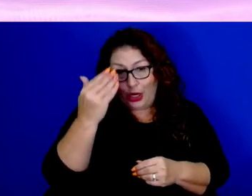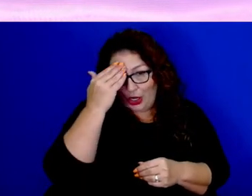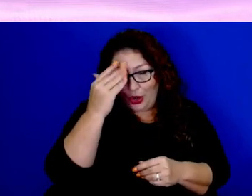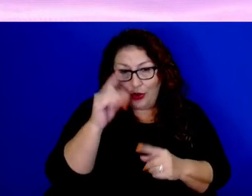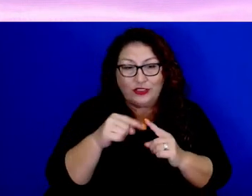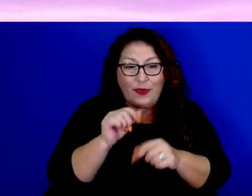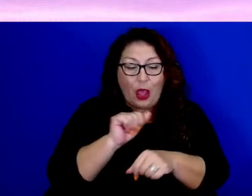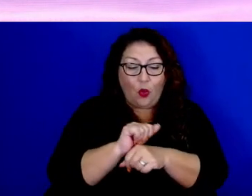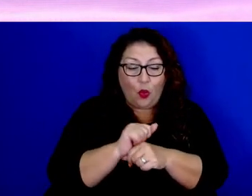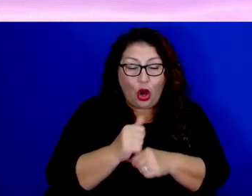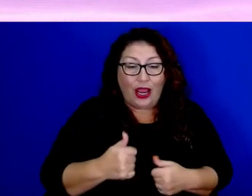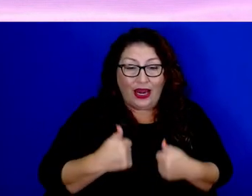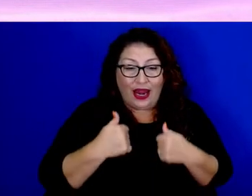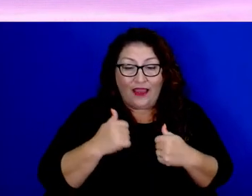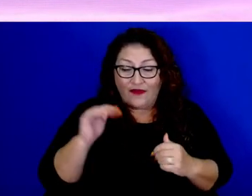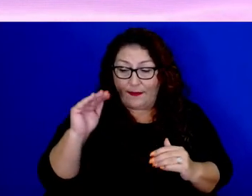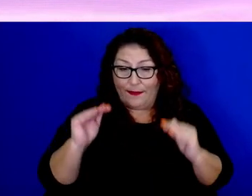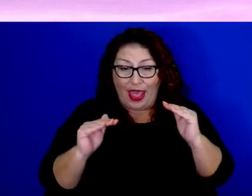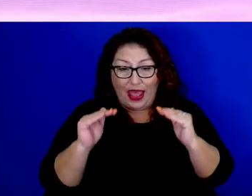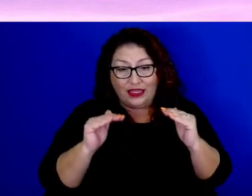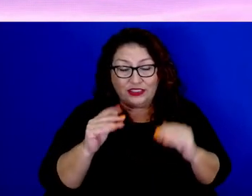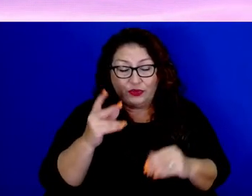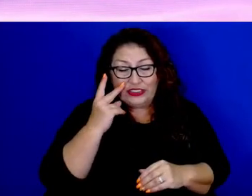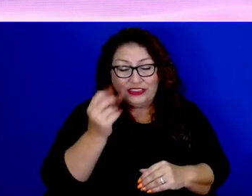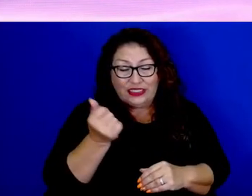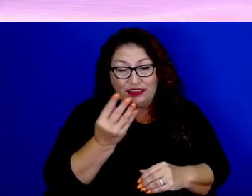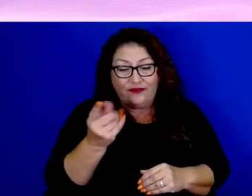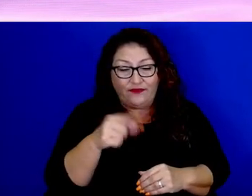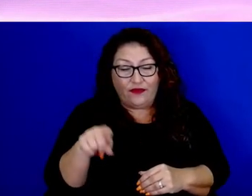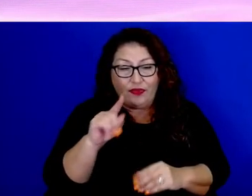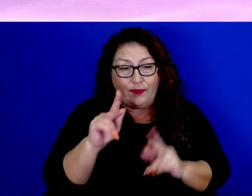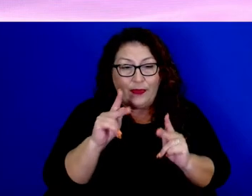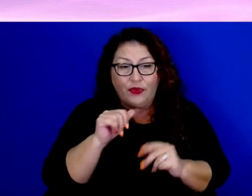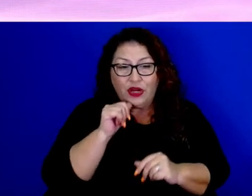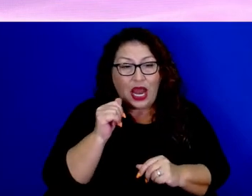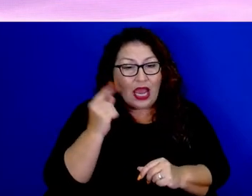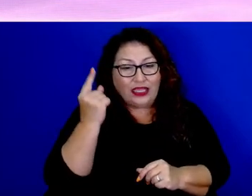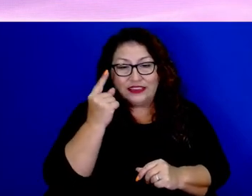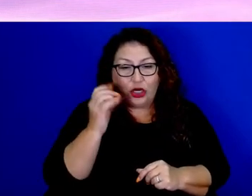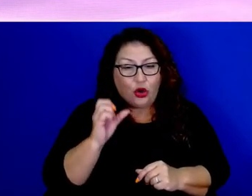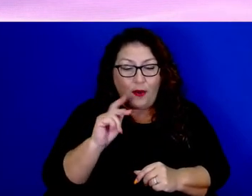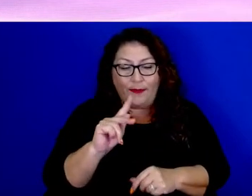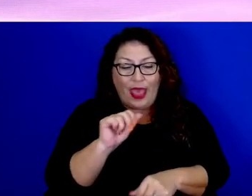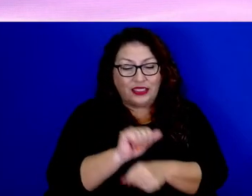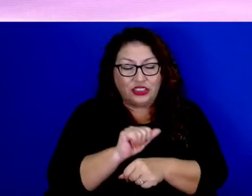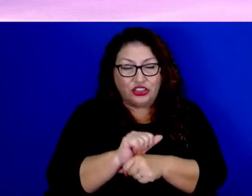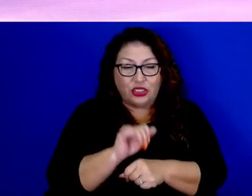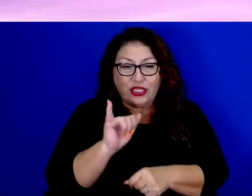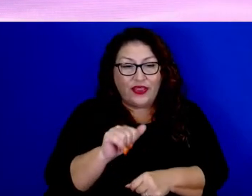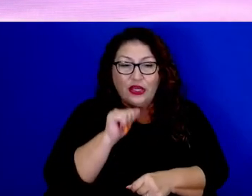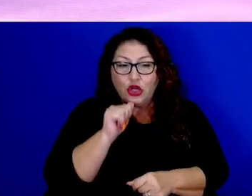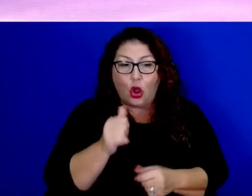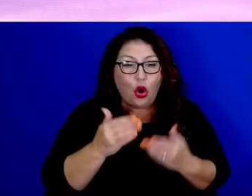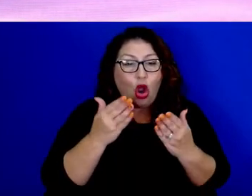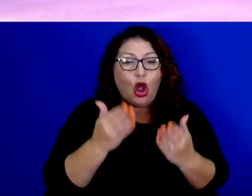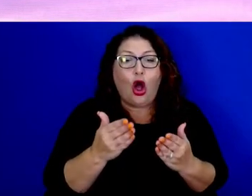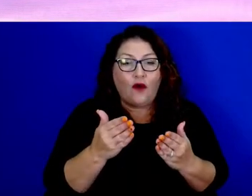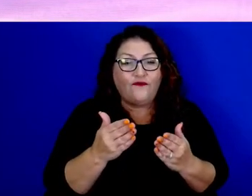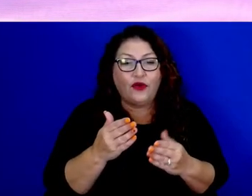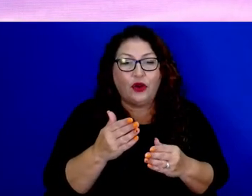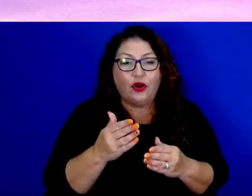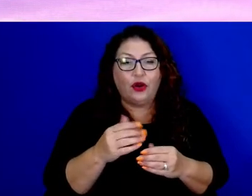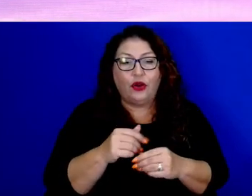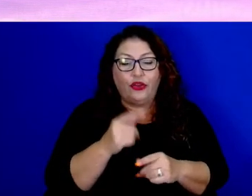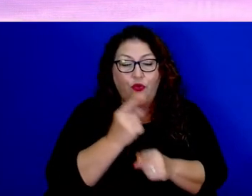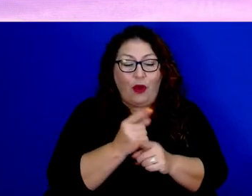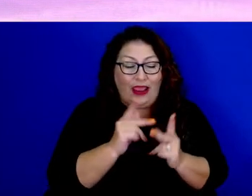We see that a number of people are not considering returning to jobs that do not offer the right facilities for